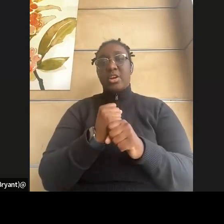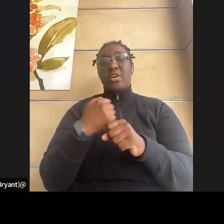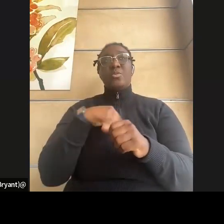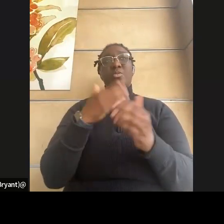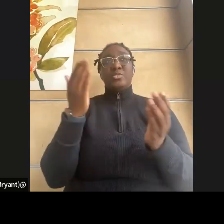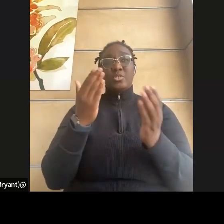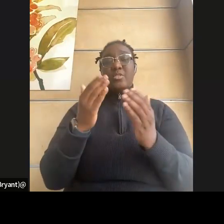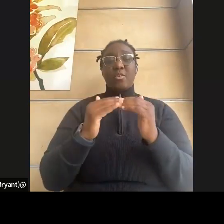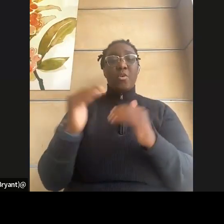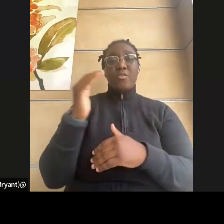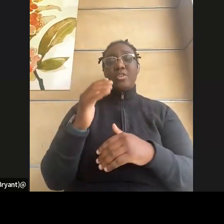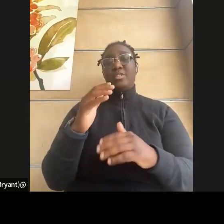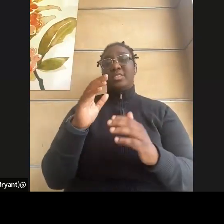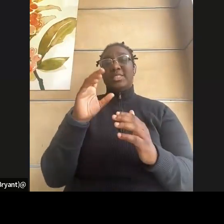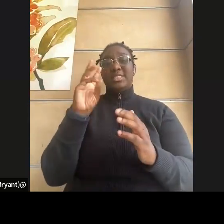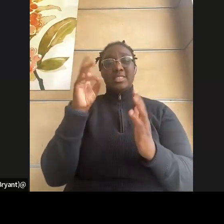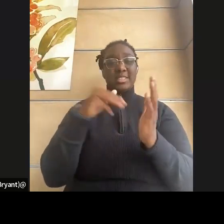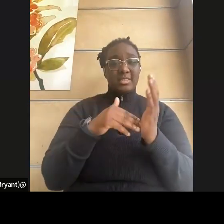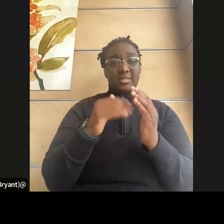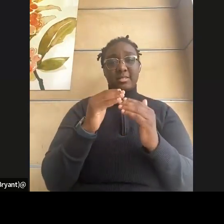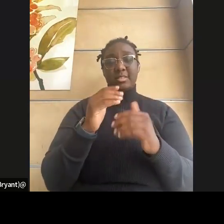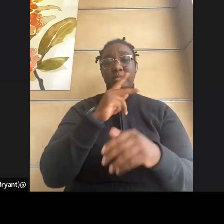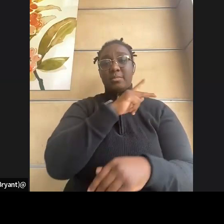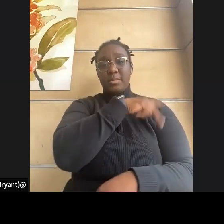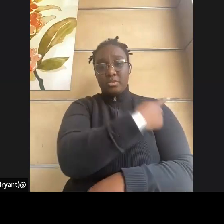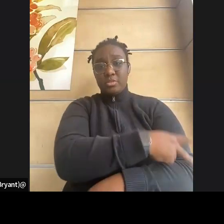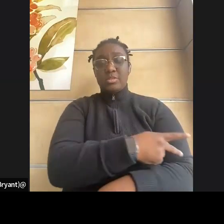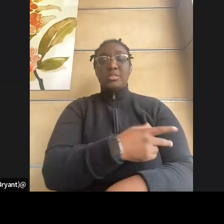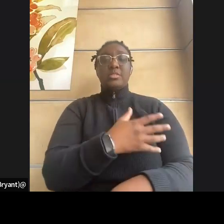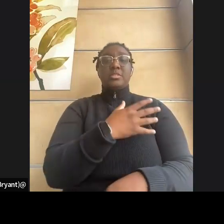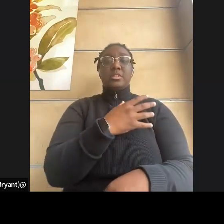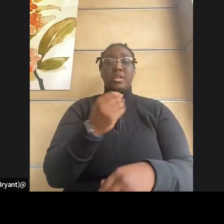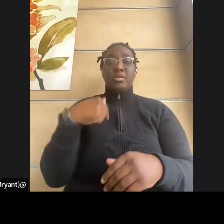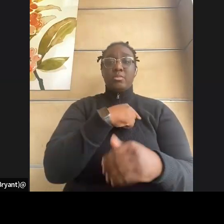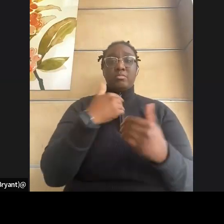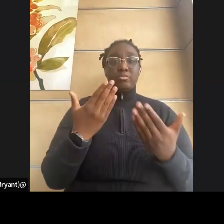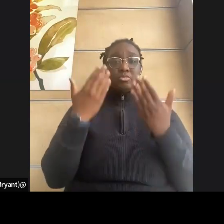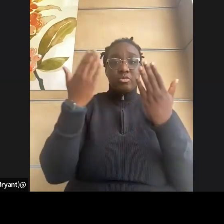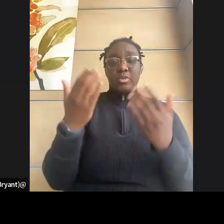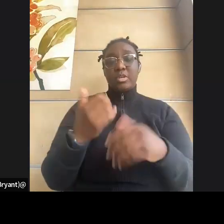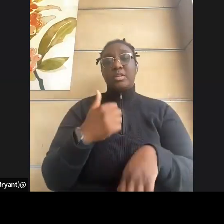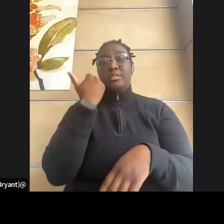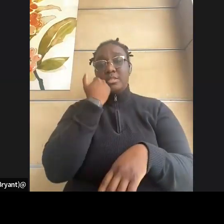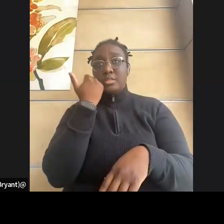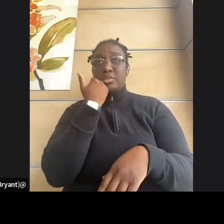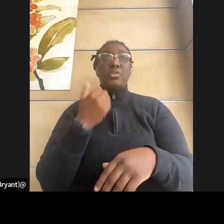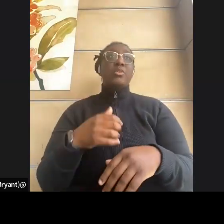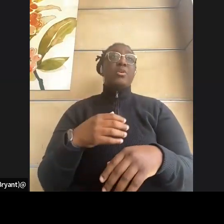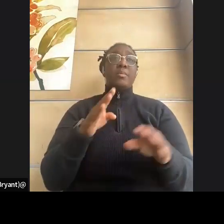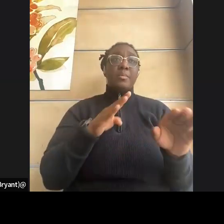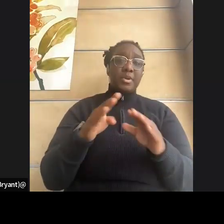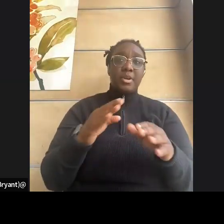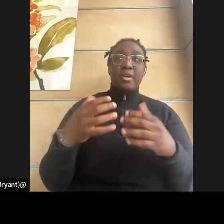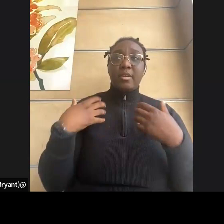than 28,000 visits from our various locations. We offer medical, dental, behavioral health, acupuncture,